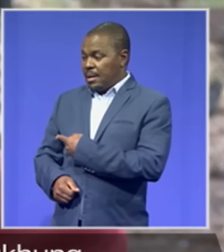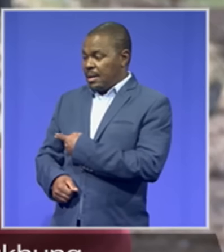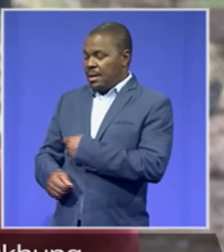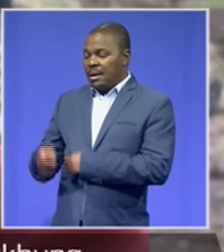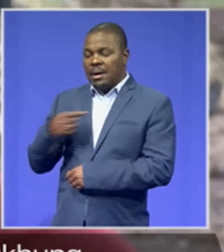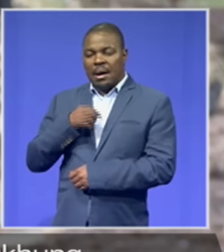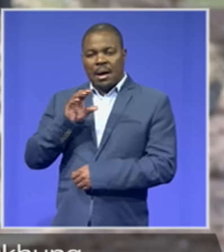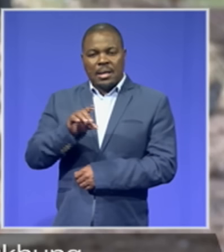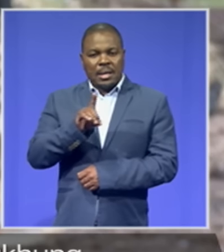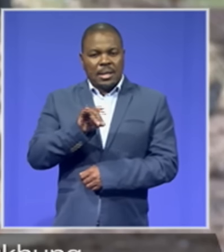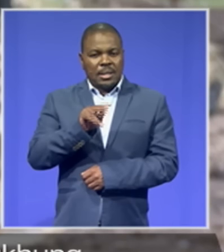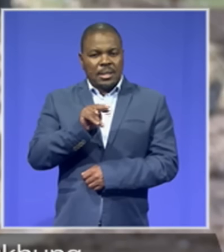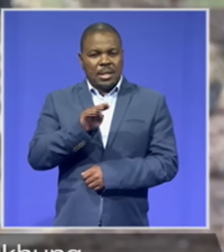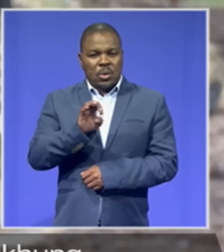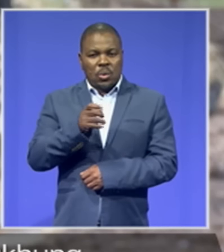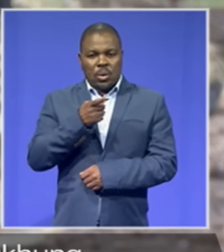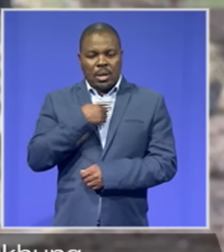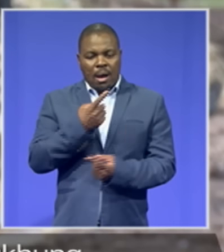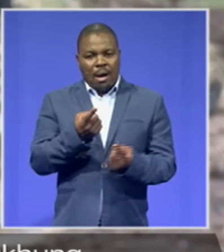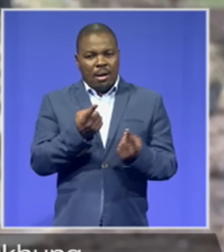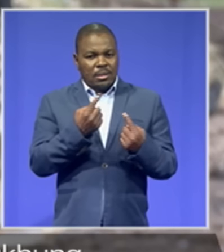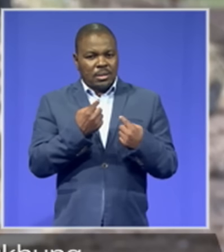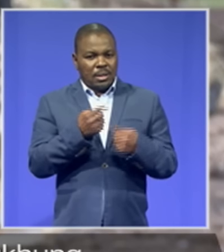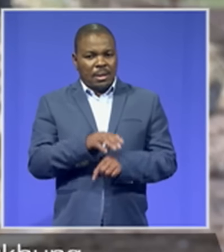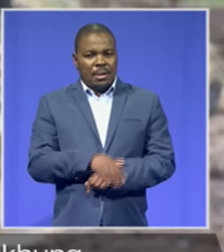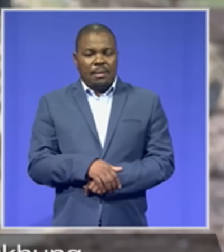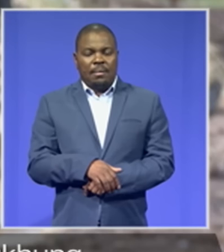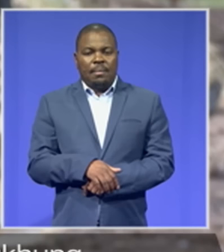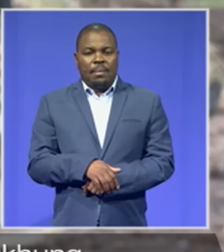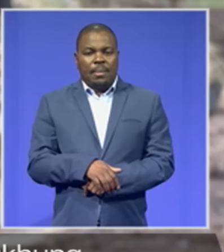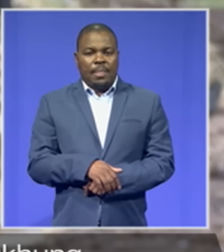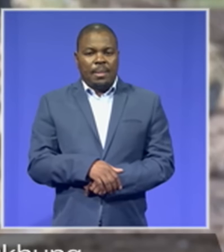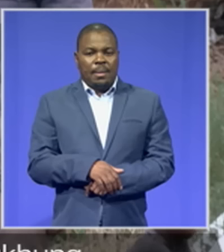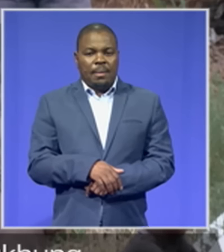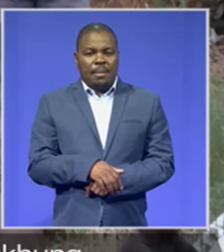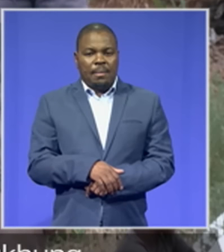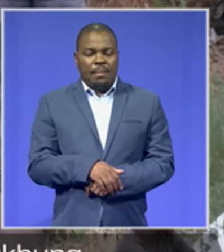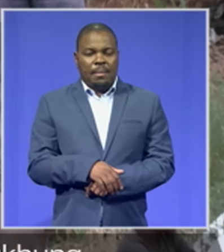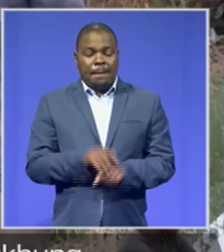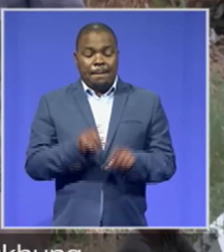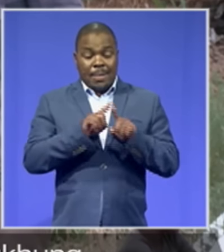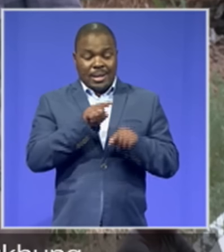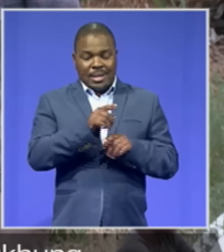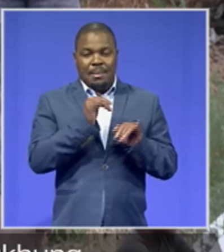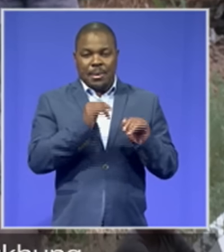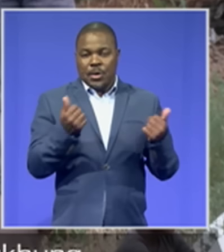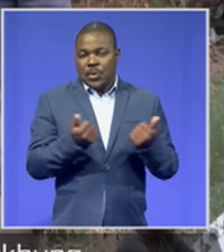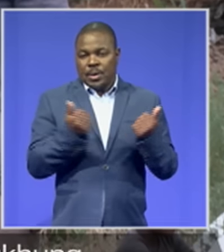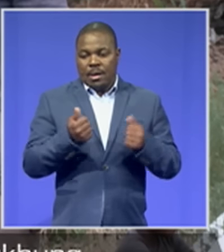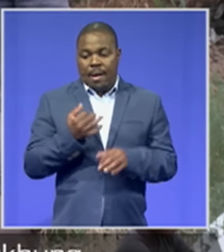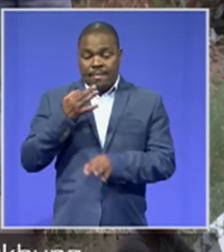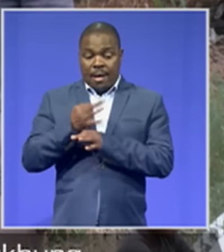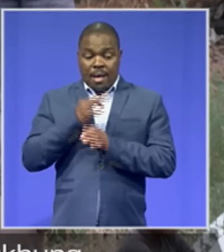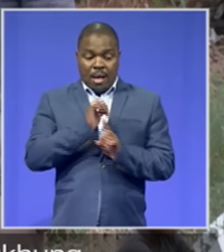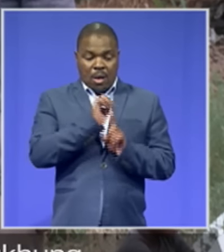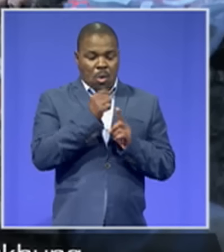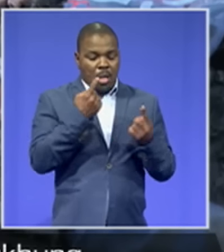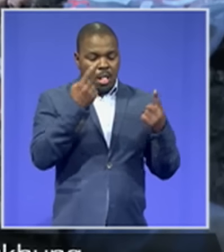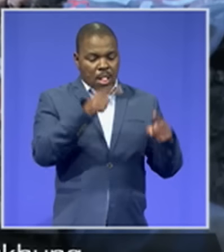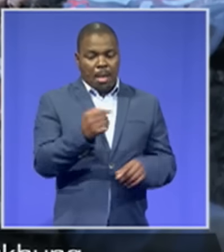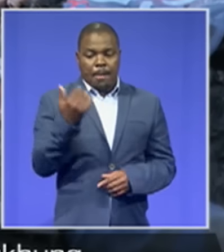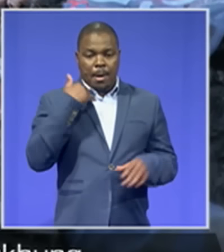Nell. Then she answered me back. But it was already me too back. Ntate wa ngwana o re o fihlile hae bosiung